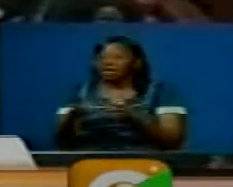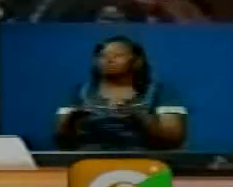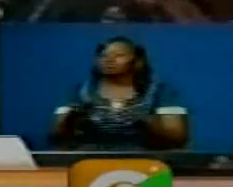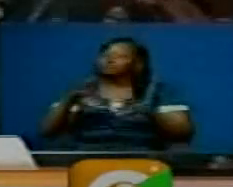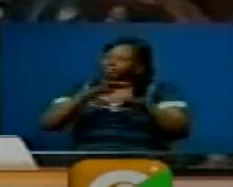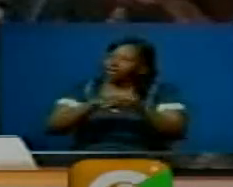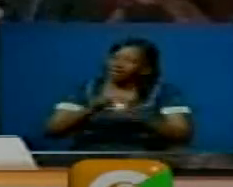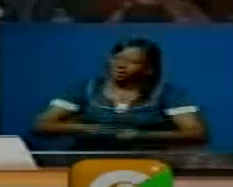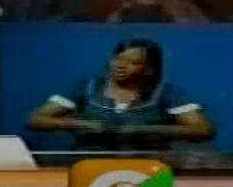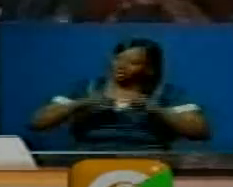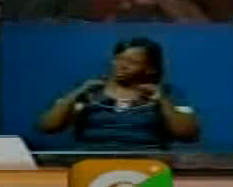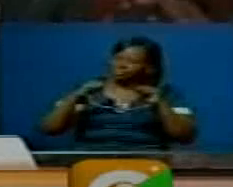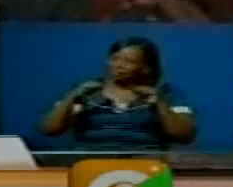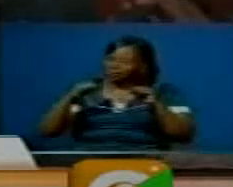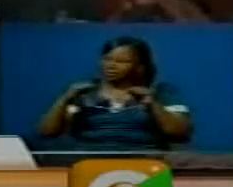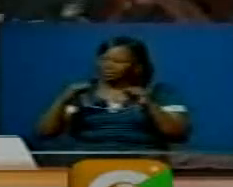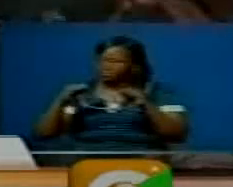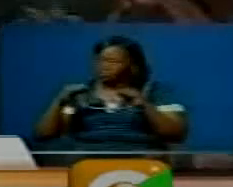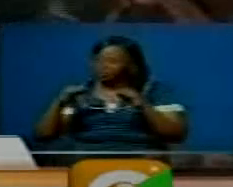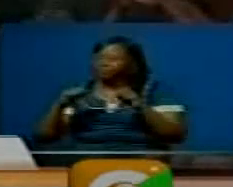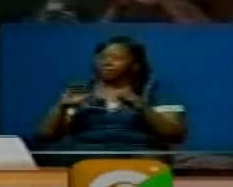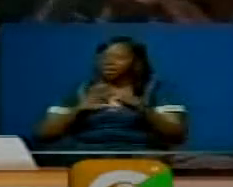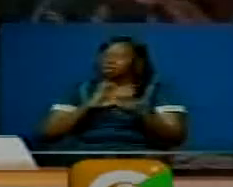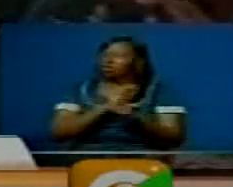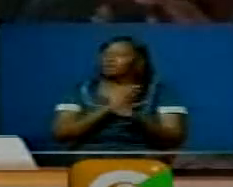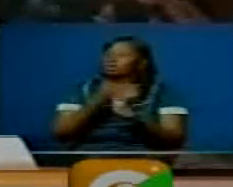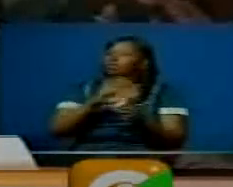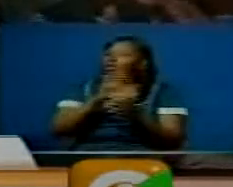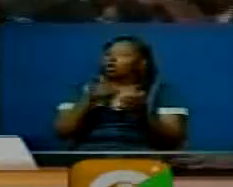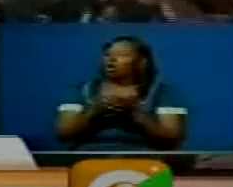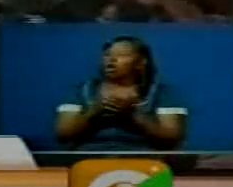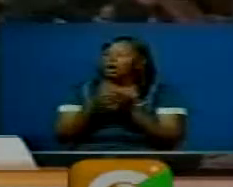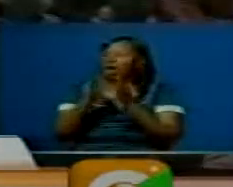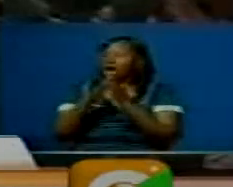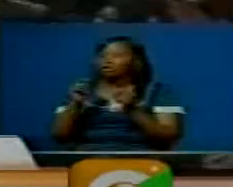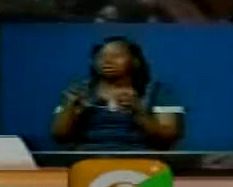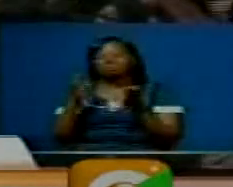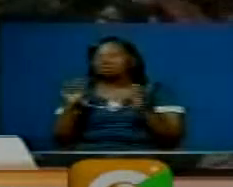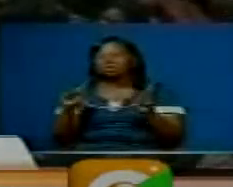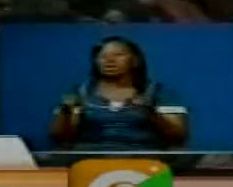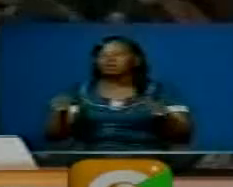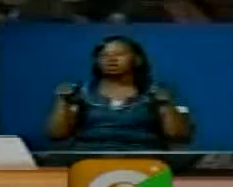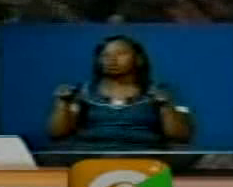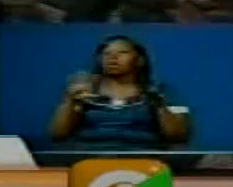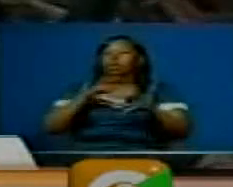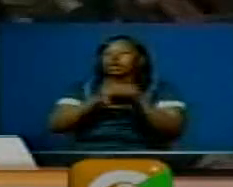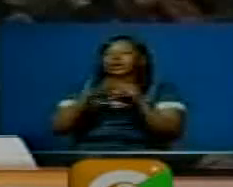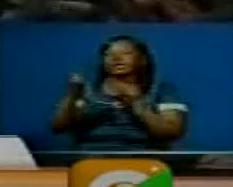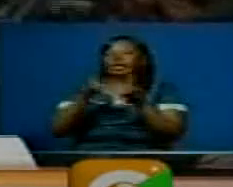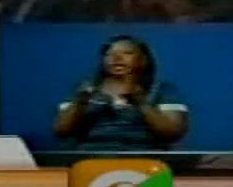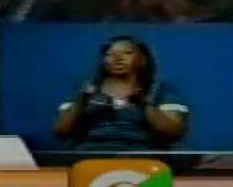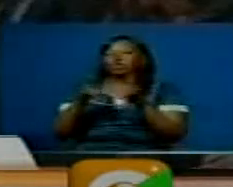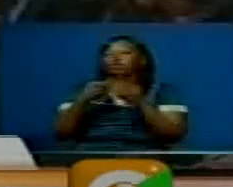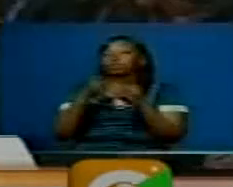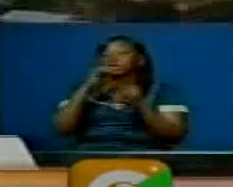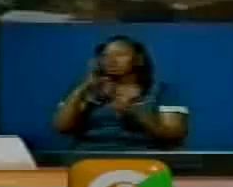members attempting to remove the mace from chambers. Now, there cannot be any official sitting of the House if that mace